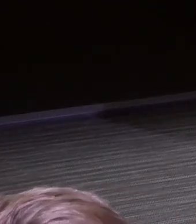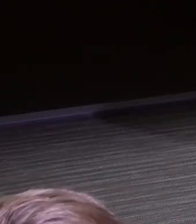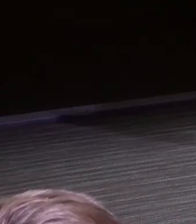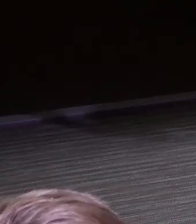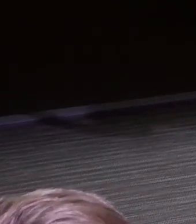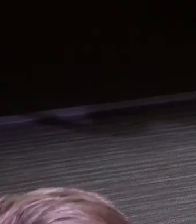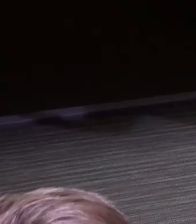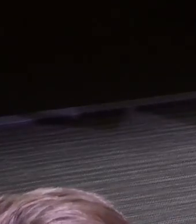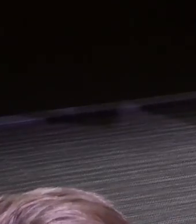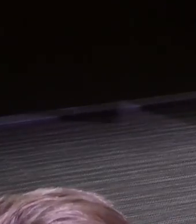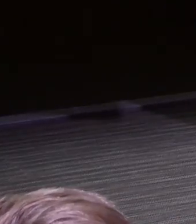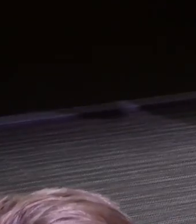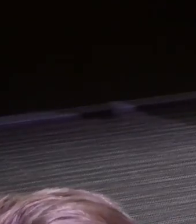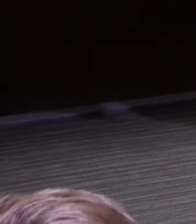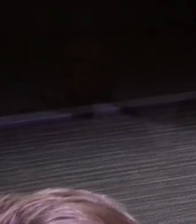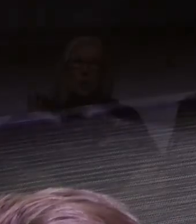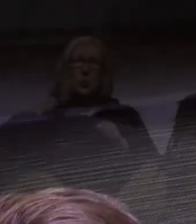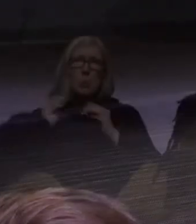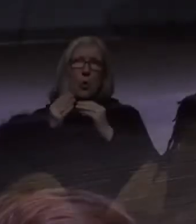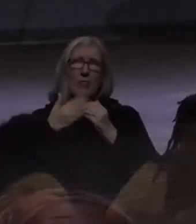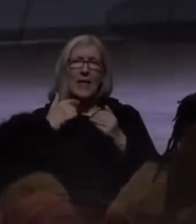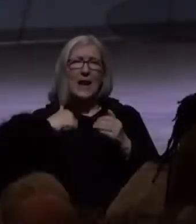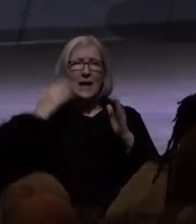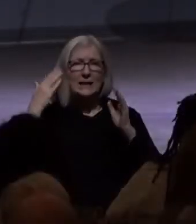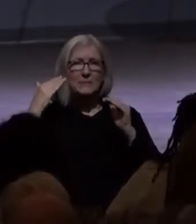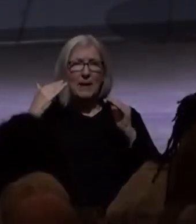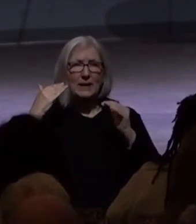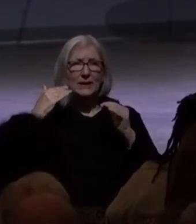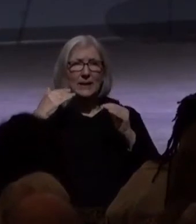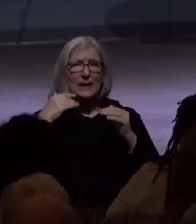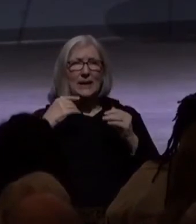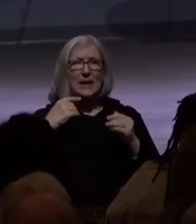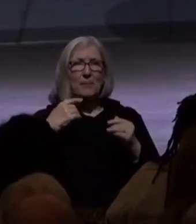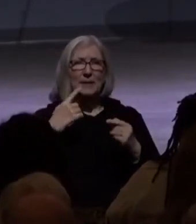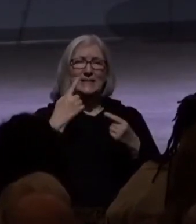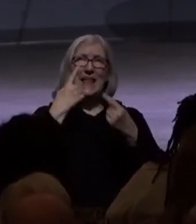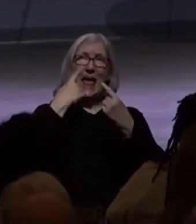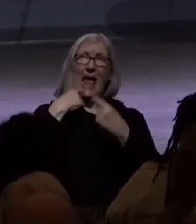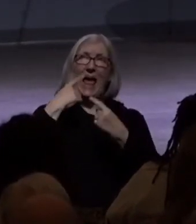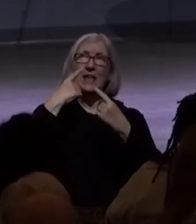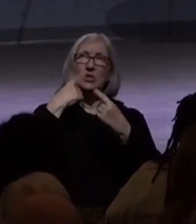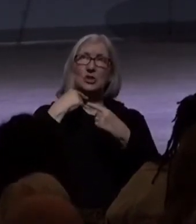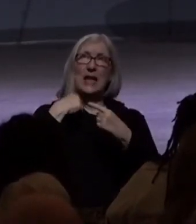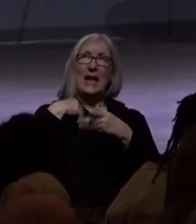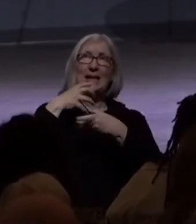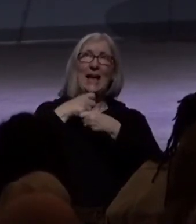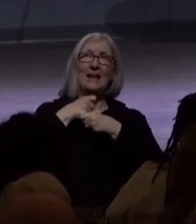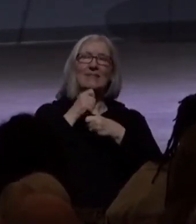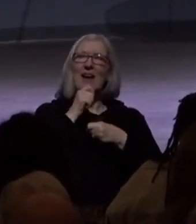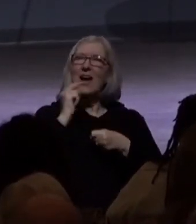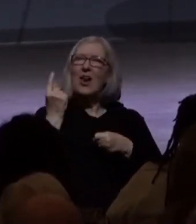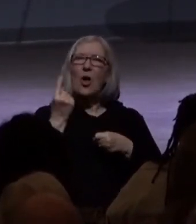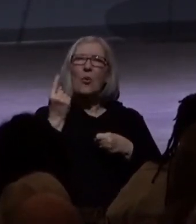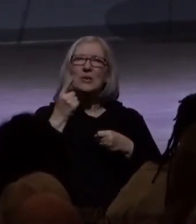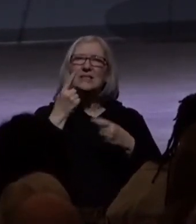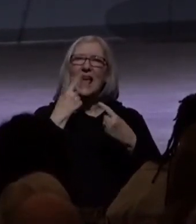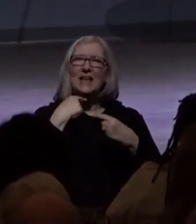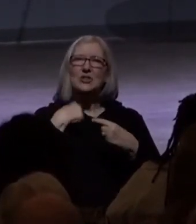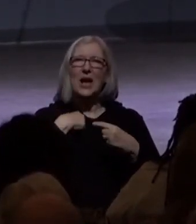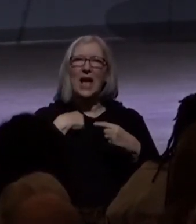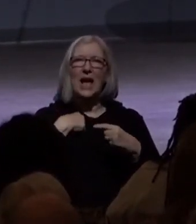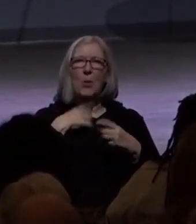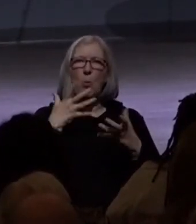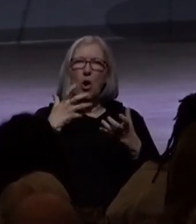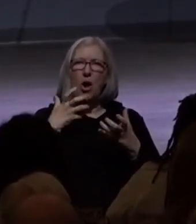I expect. Because the answers that I've learned that I have received aren't always the ones I seek. It's in the midst of my trials and suffering that